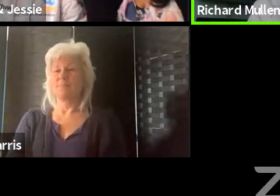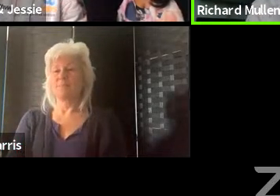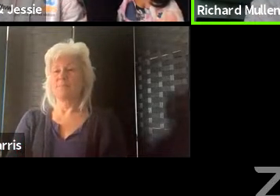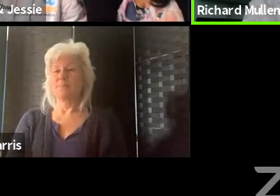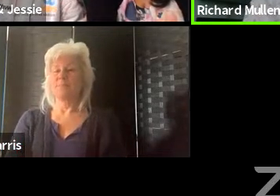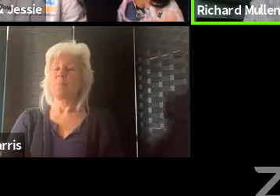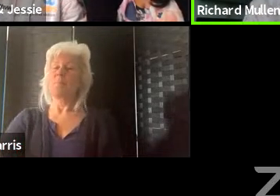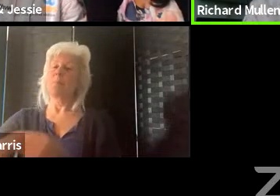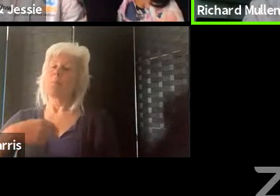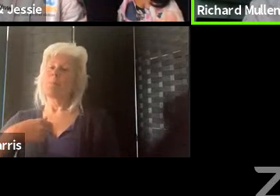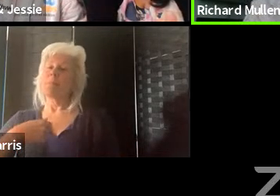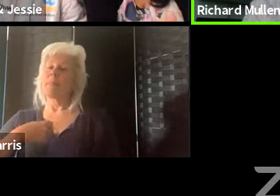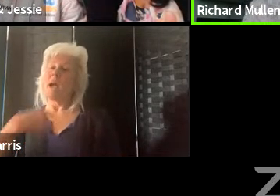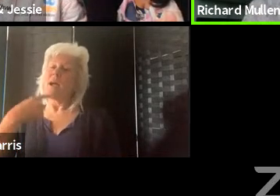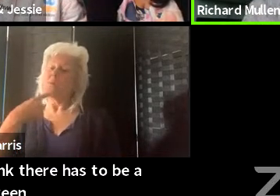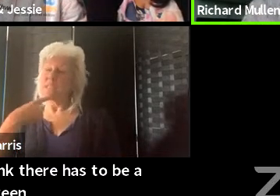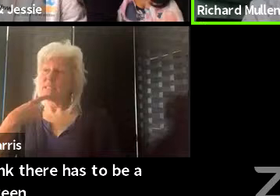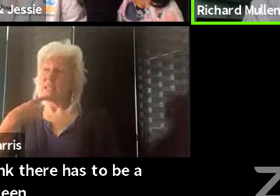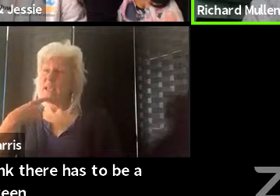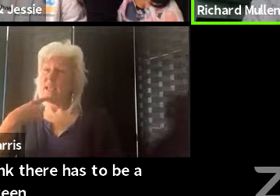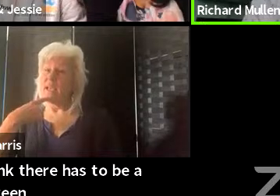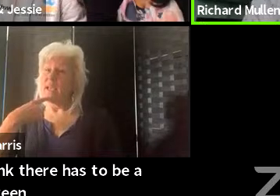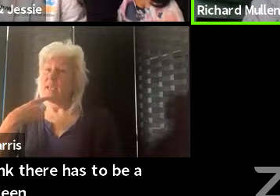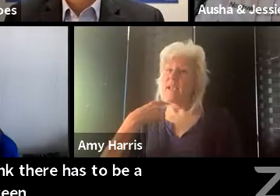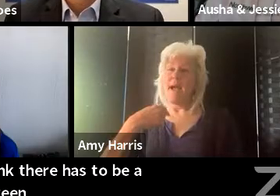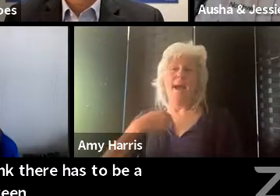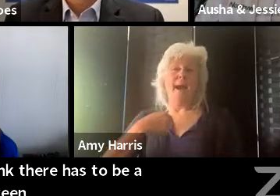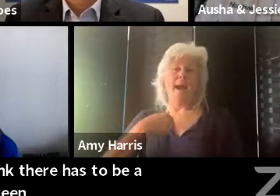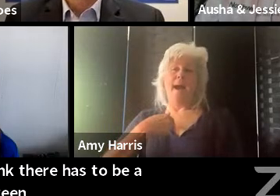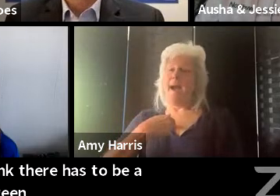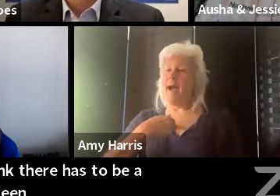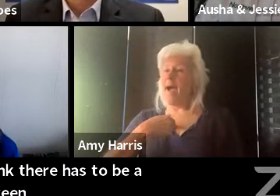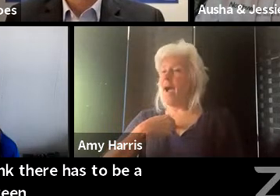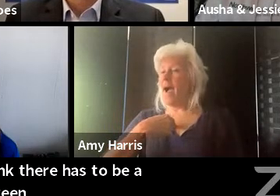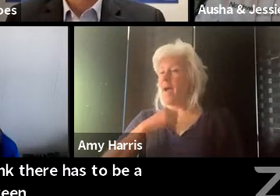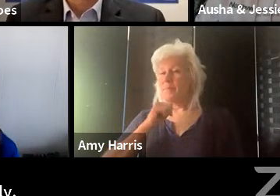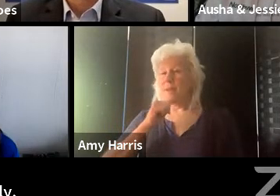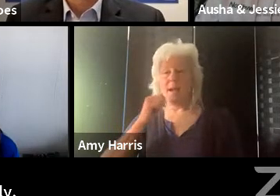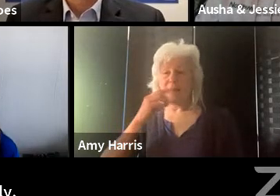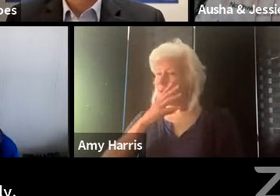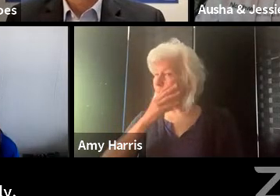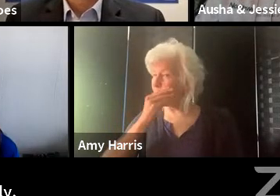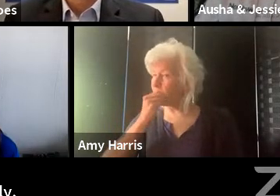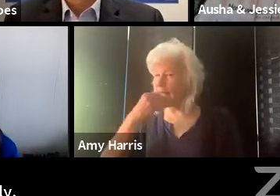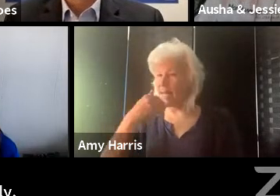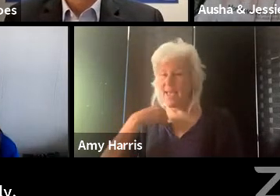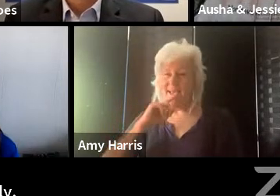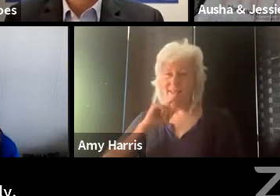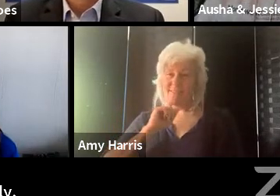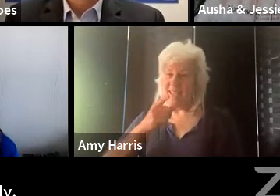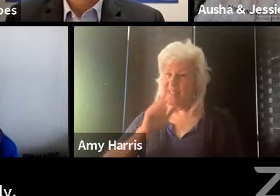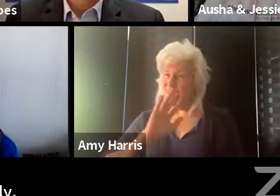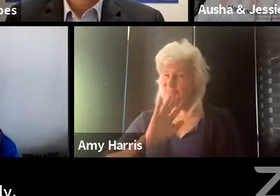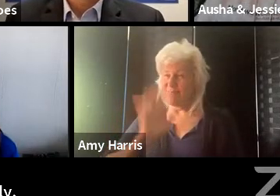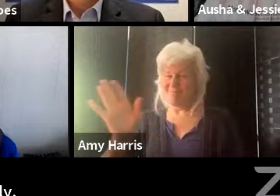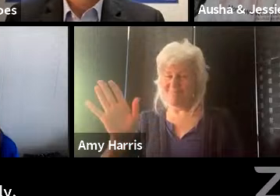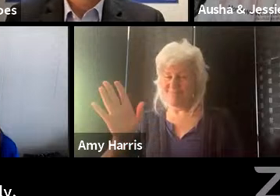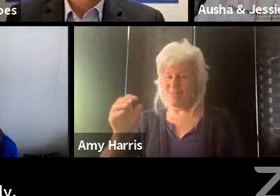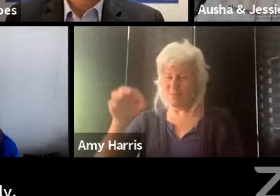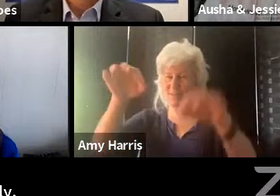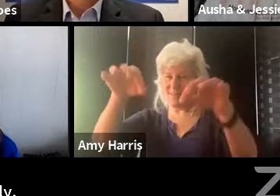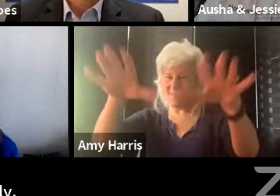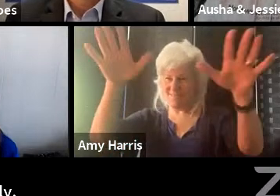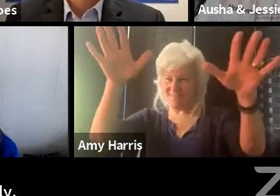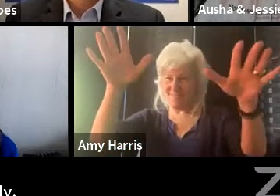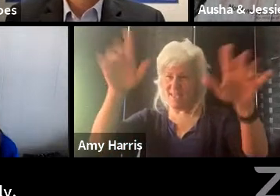I would say, first off, I'm not going to pretend to have the answer. So I just want to put that out there. But what